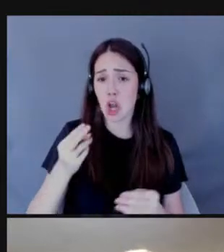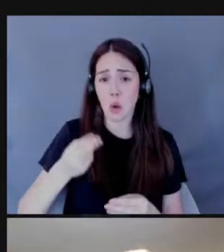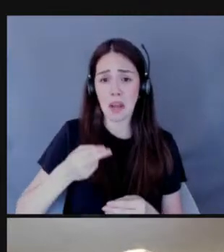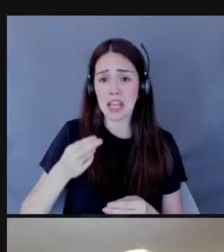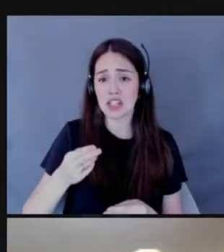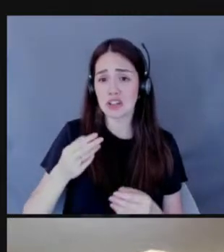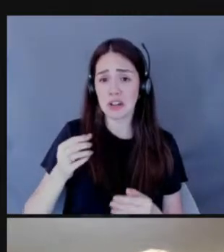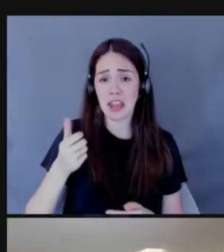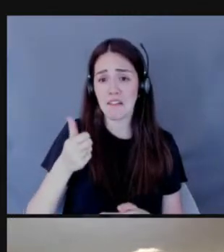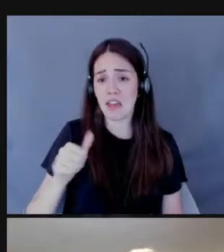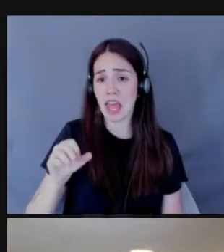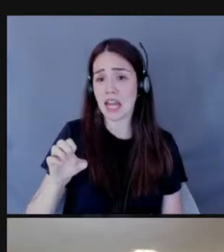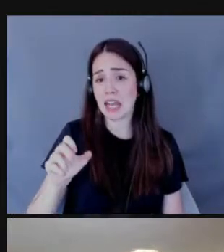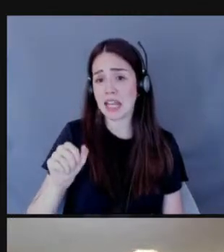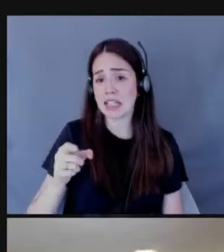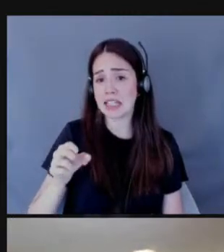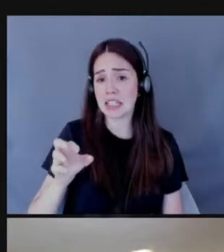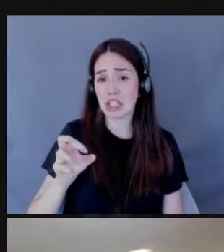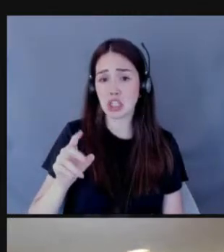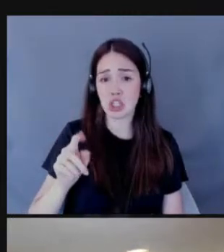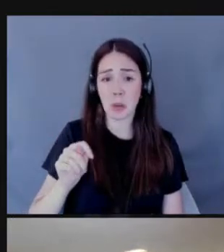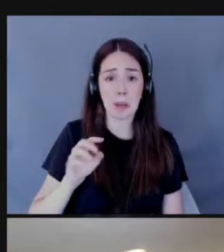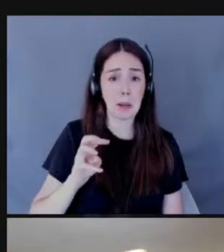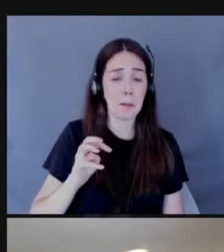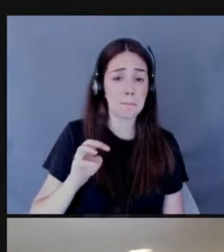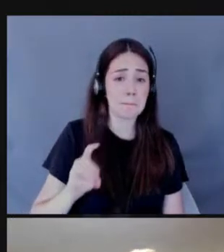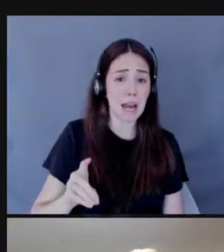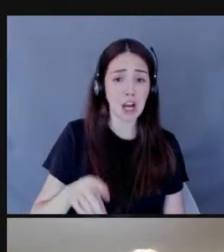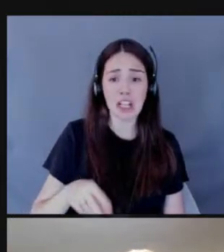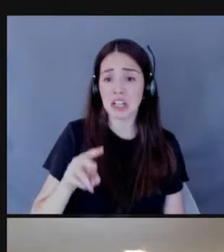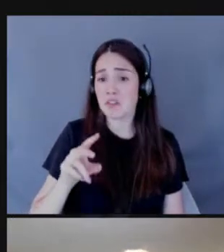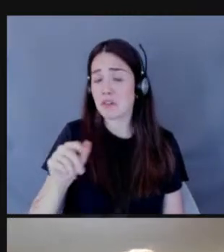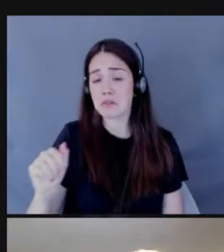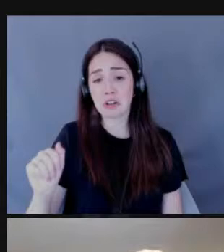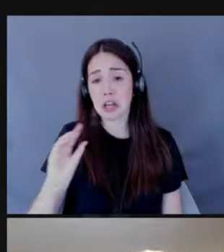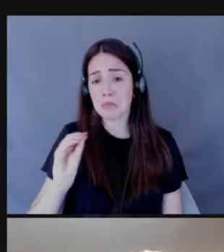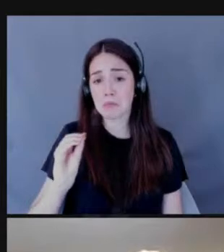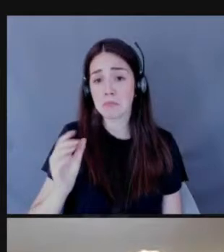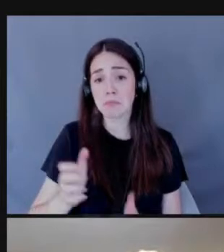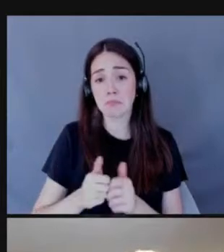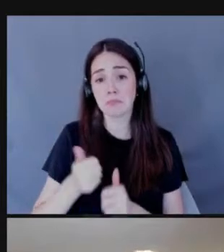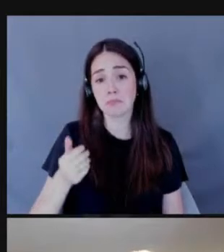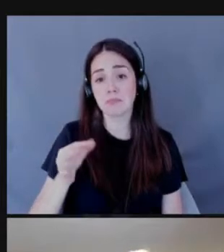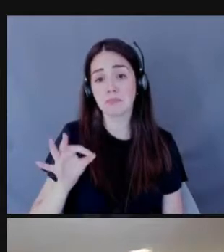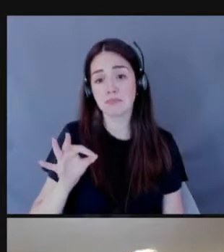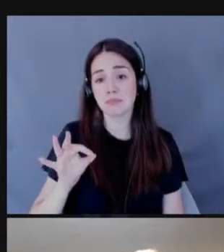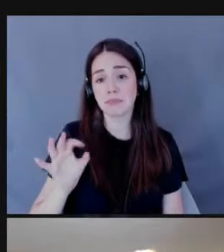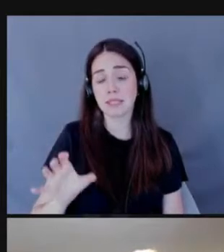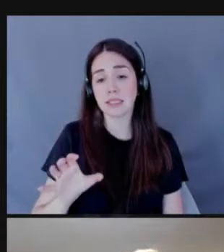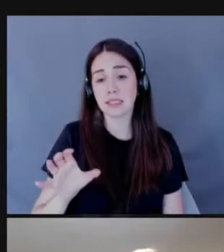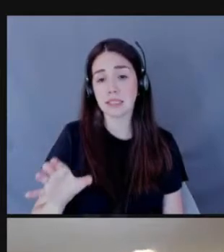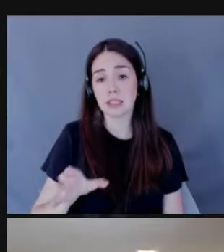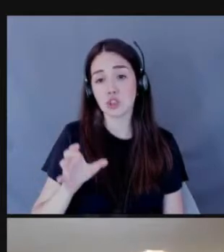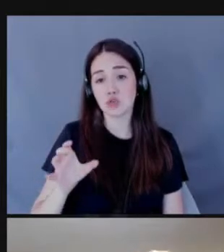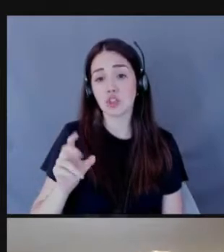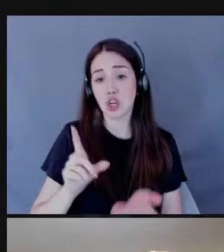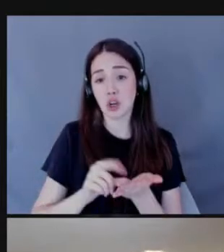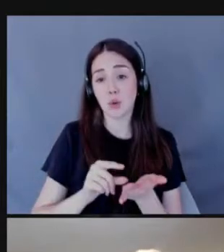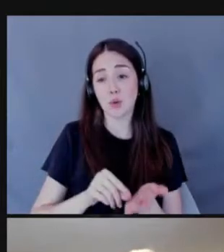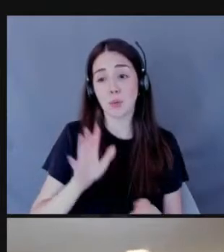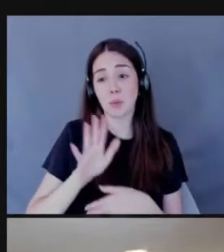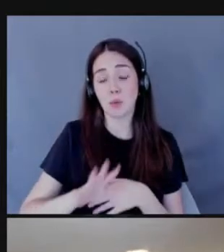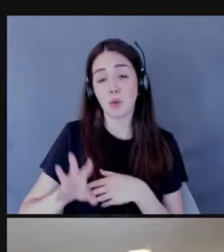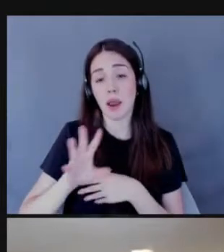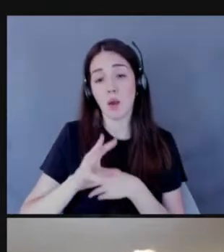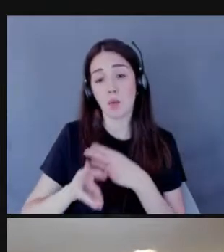Maryland or the Chesapeake or Virginia. Most 19th century newspapers around the world